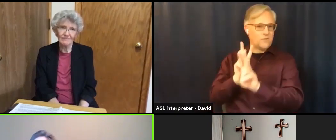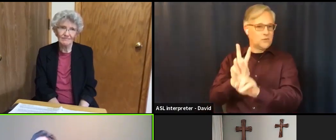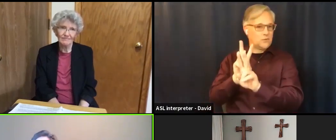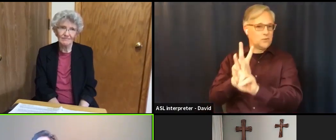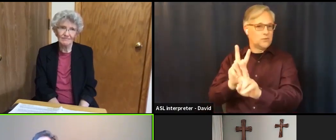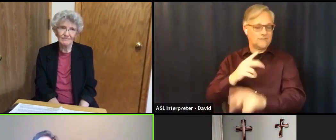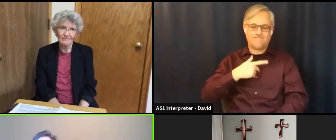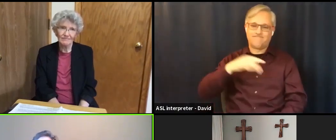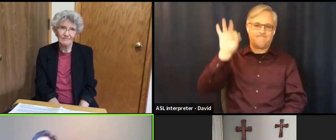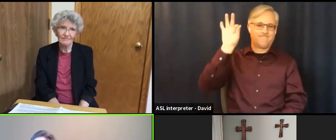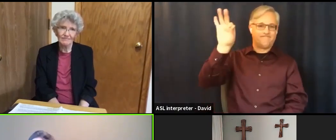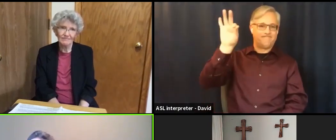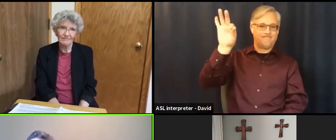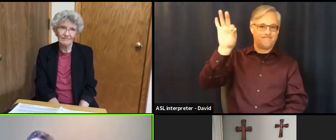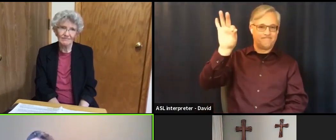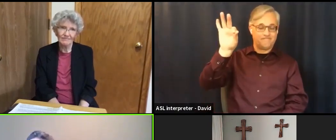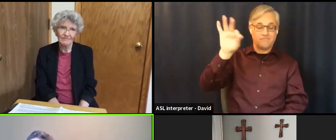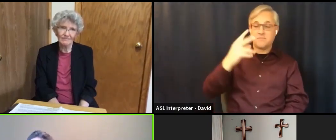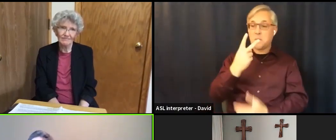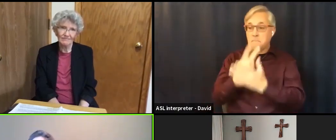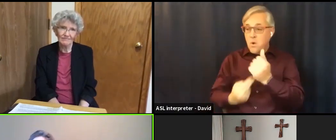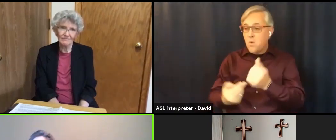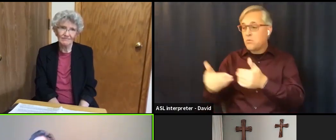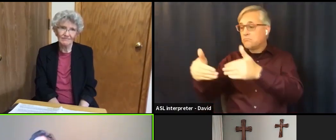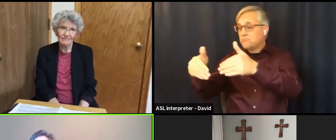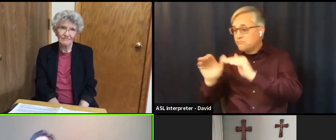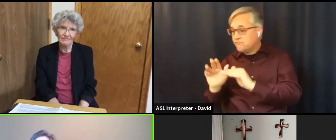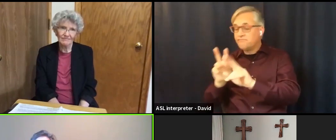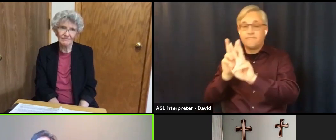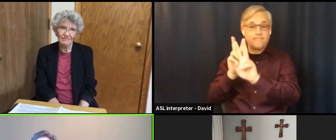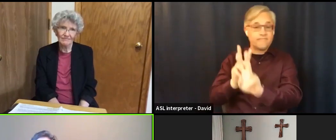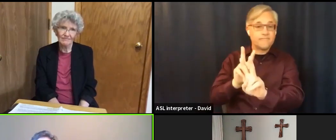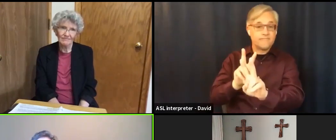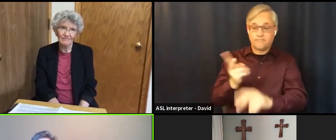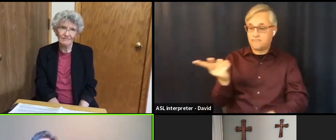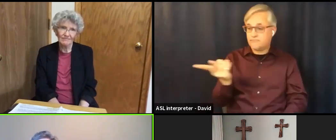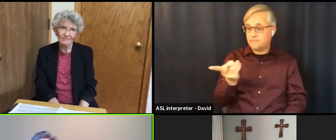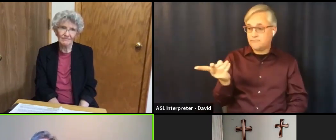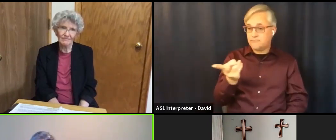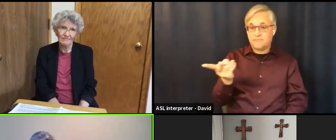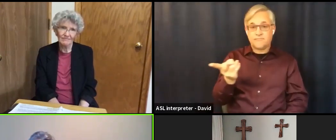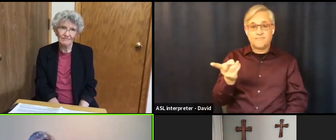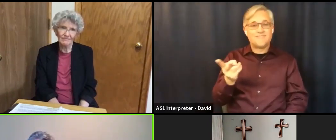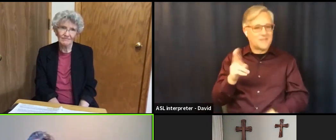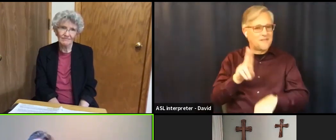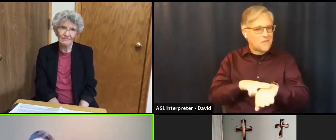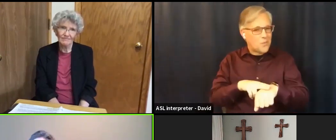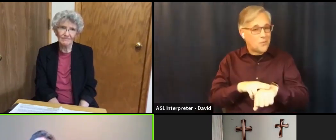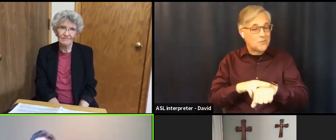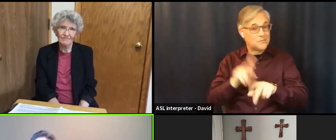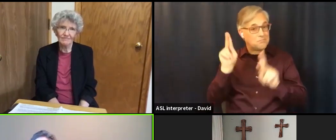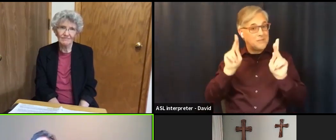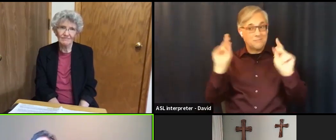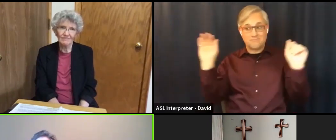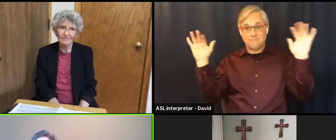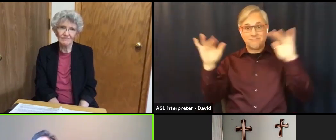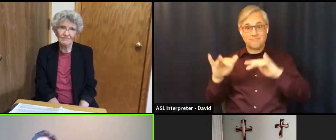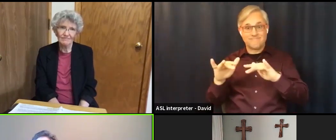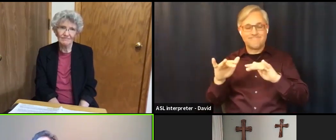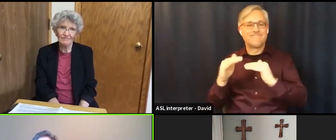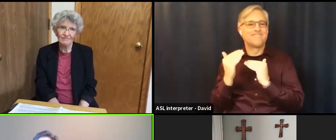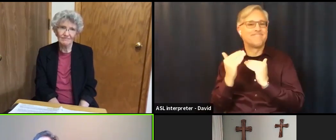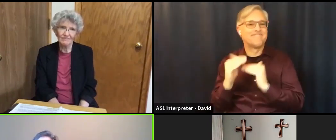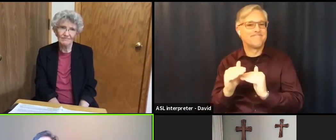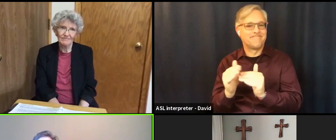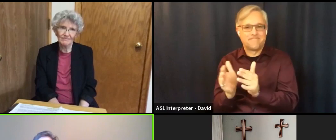And in both cases, the services, of course, had limited attendance, and